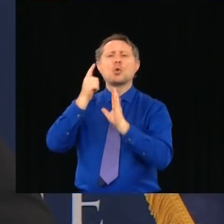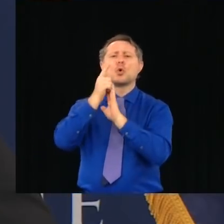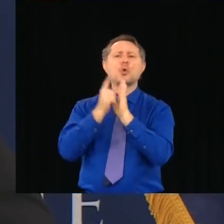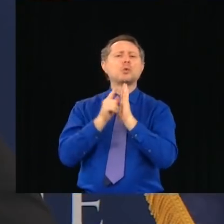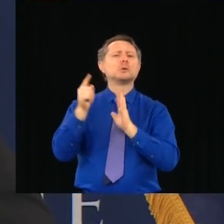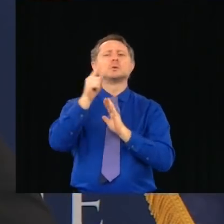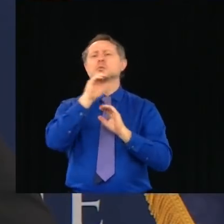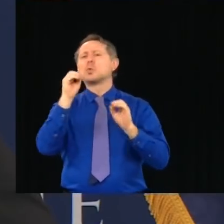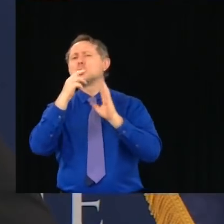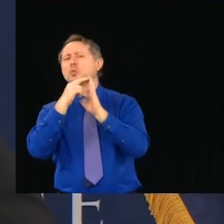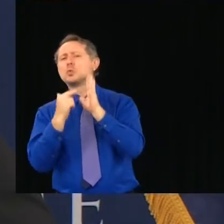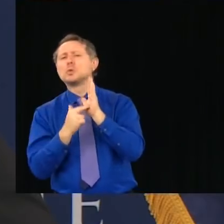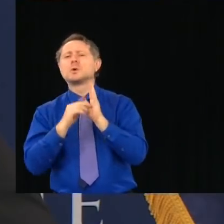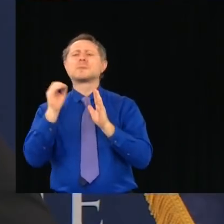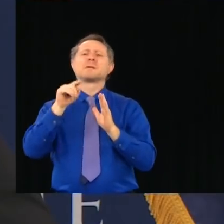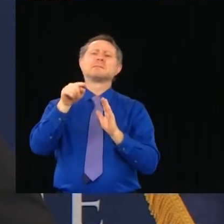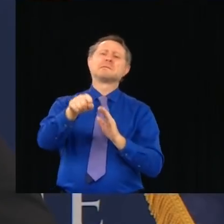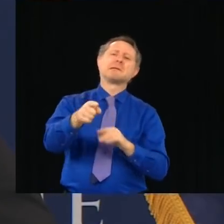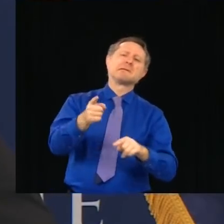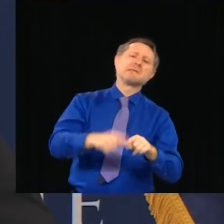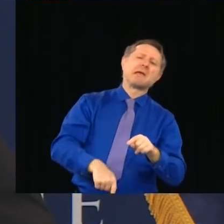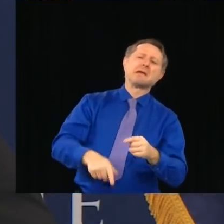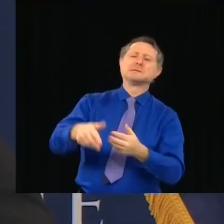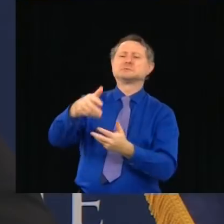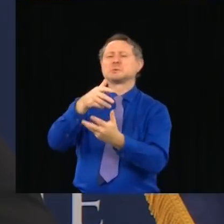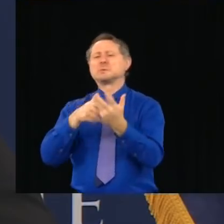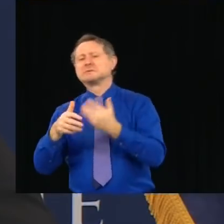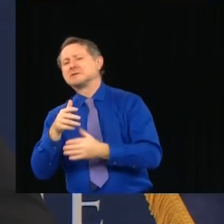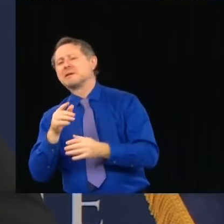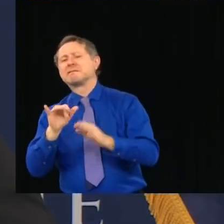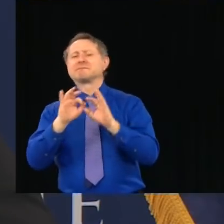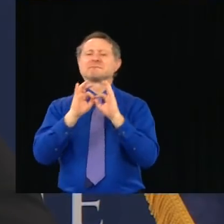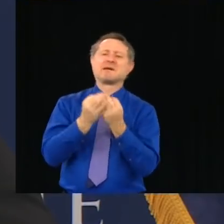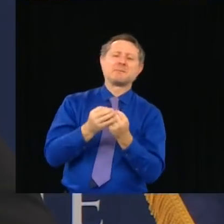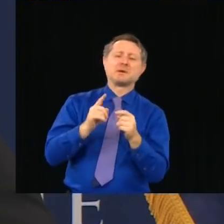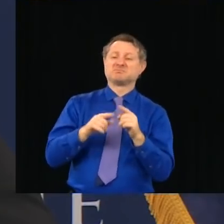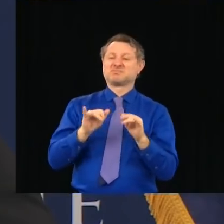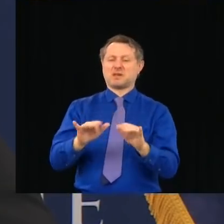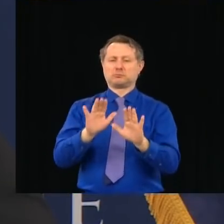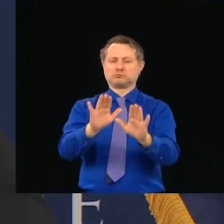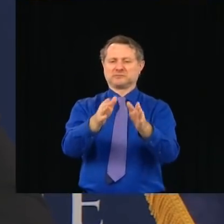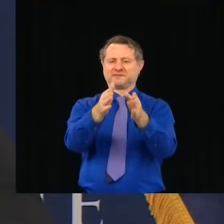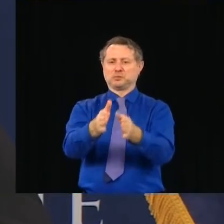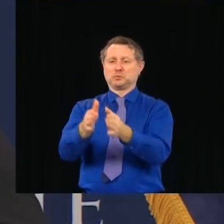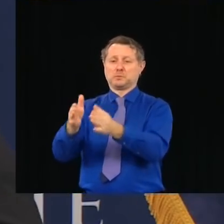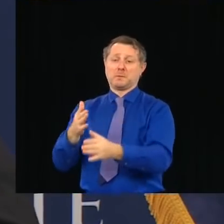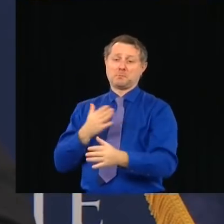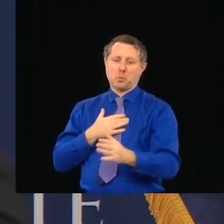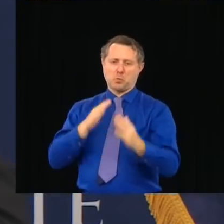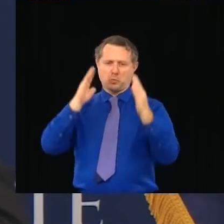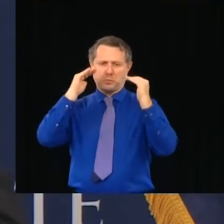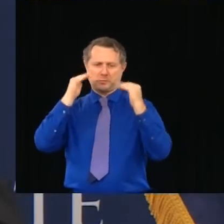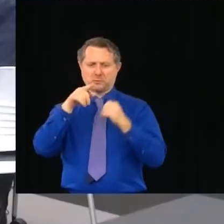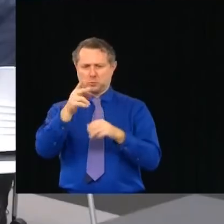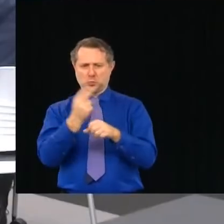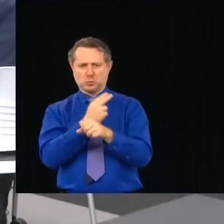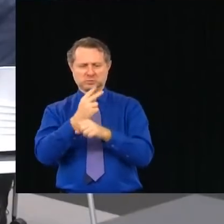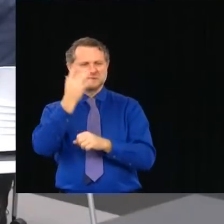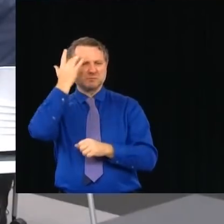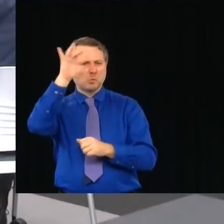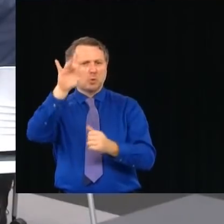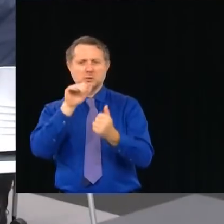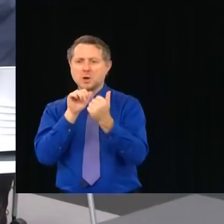interact with your personal relationships. That's up to you. I hope you do it smartly, but that's up to you. So how do you